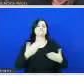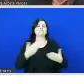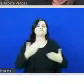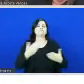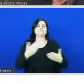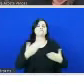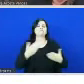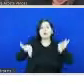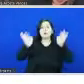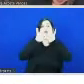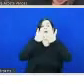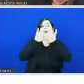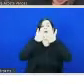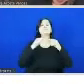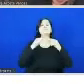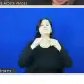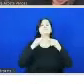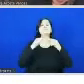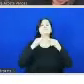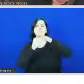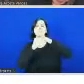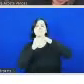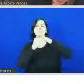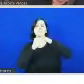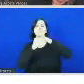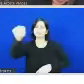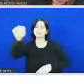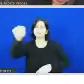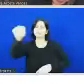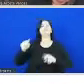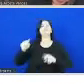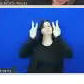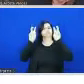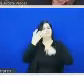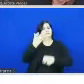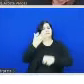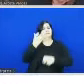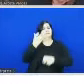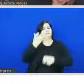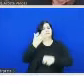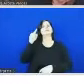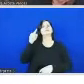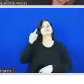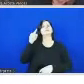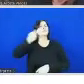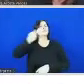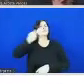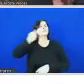countries. Supported by collective action by women groups, mobilization,